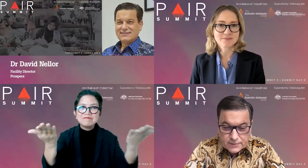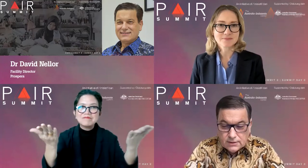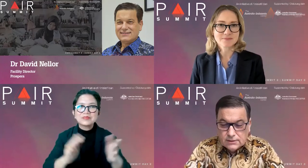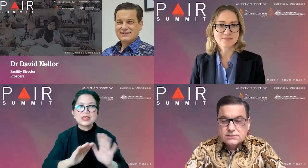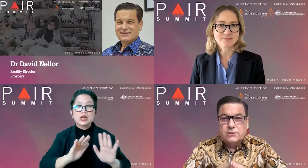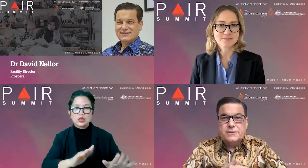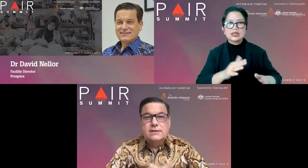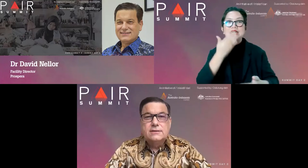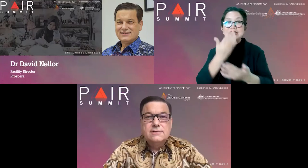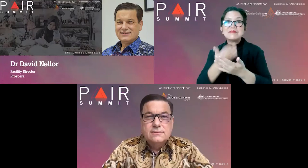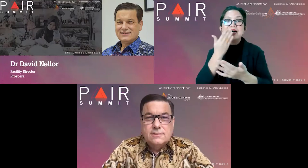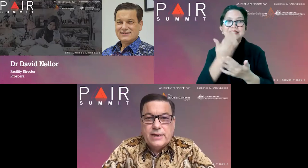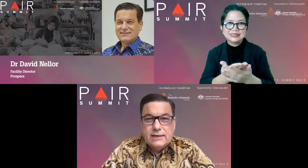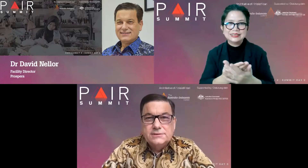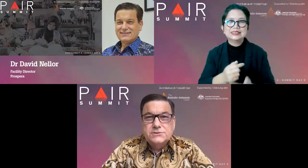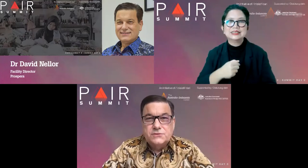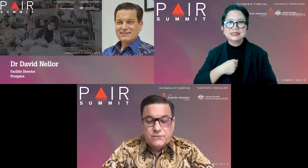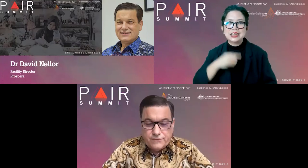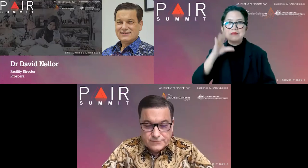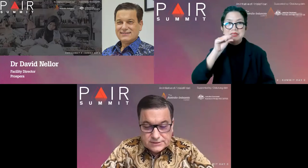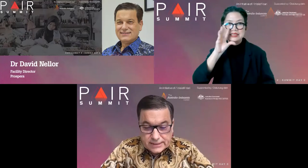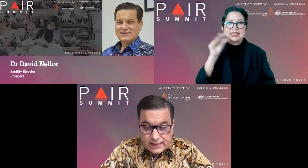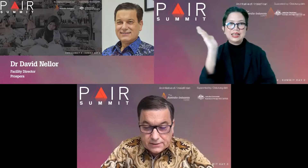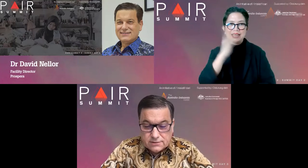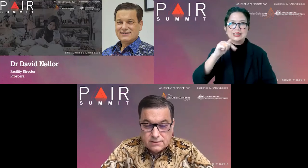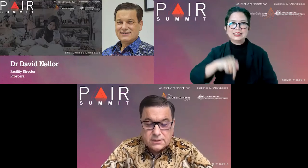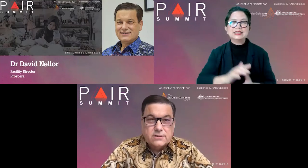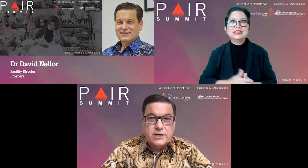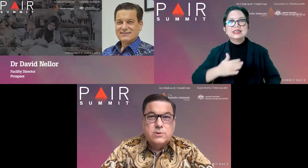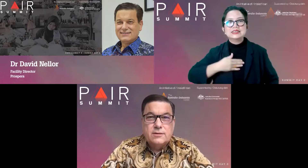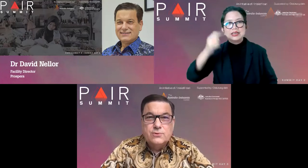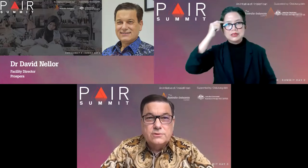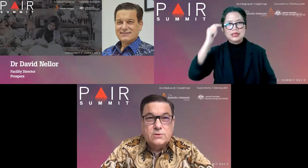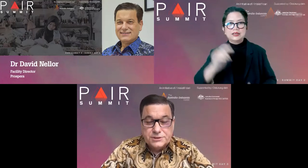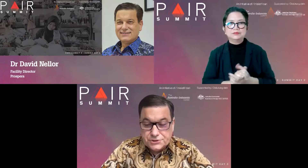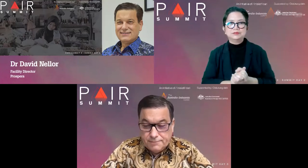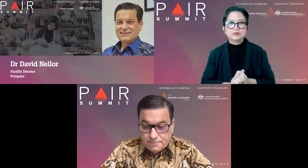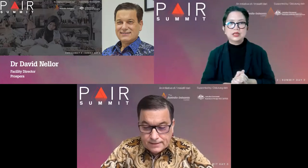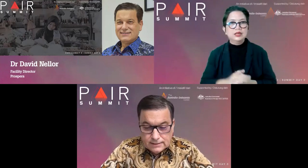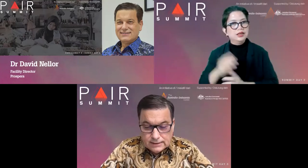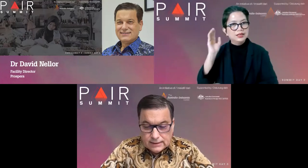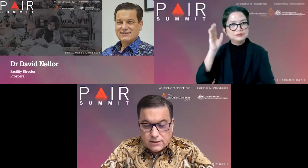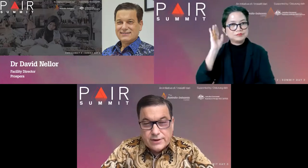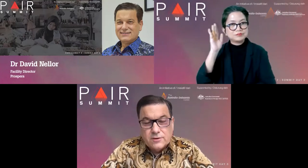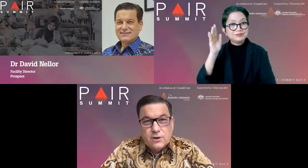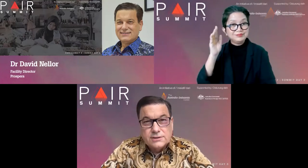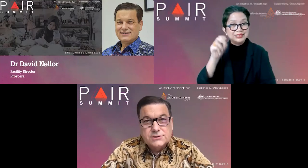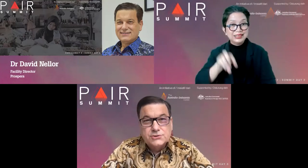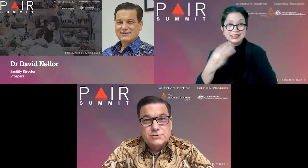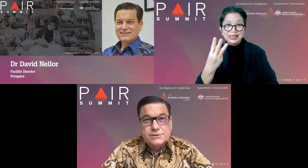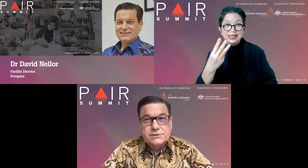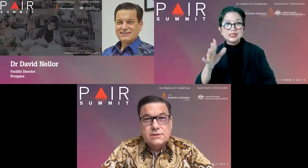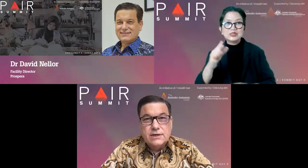today. So I think the panelists have set out an incredibly important question around the